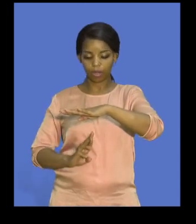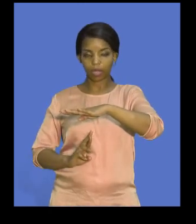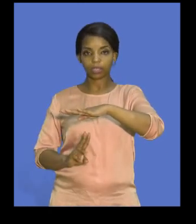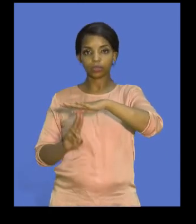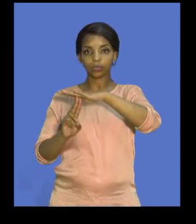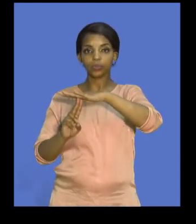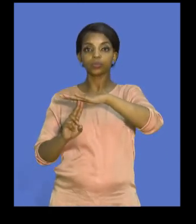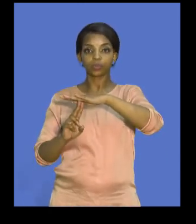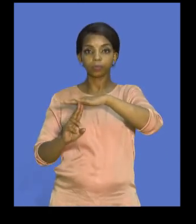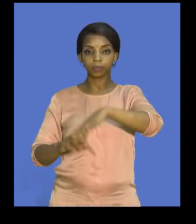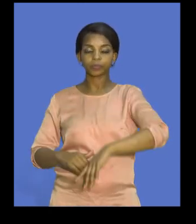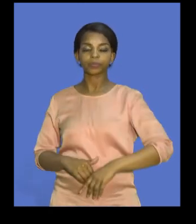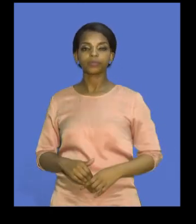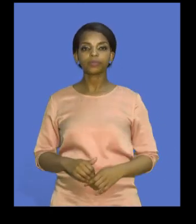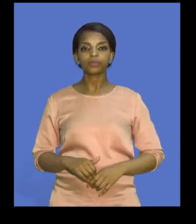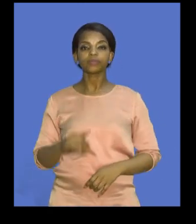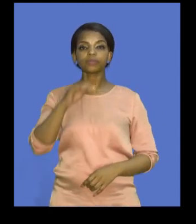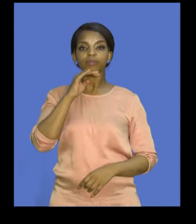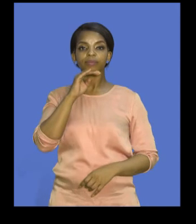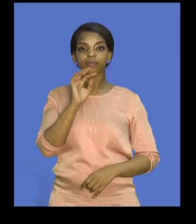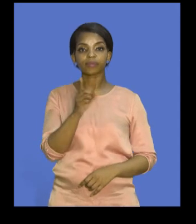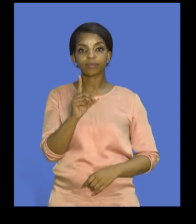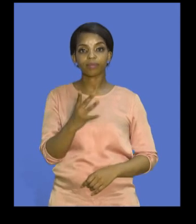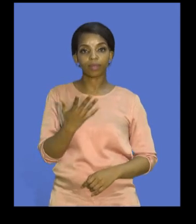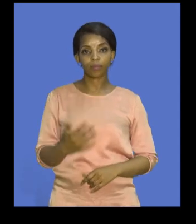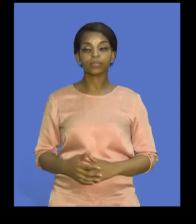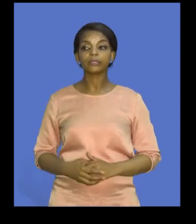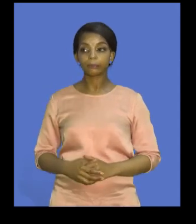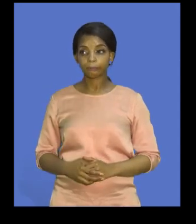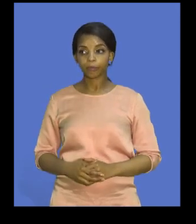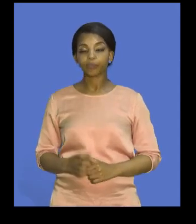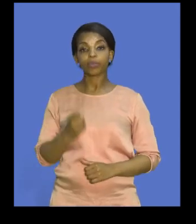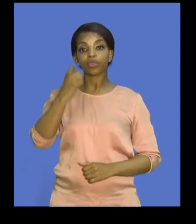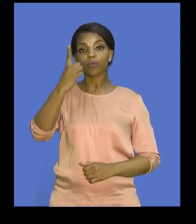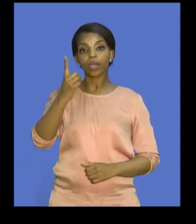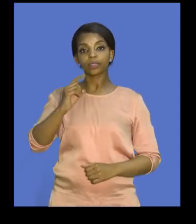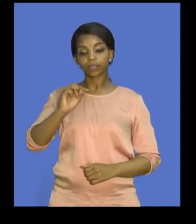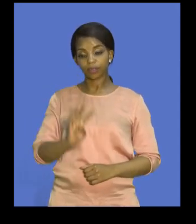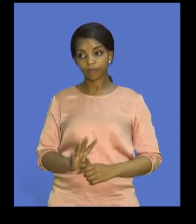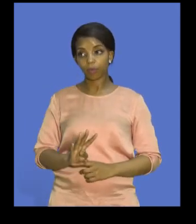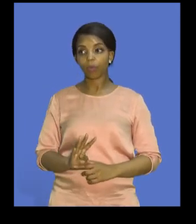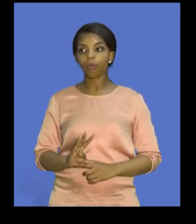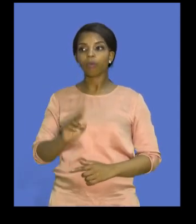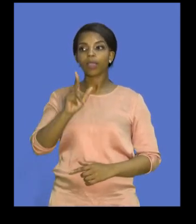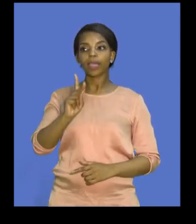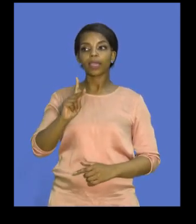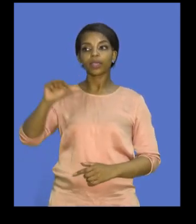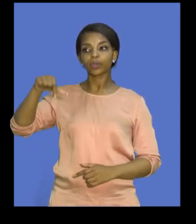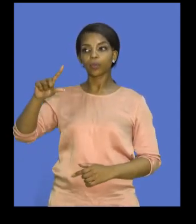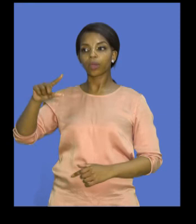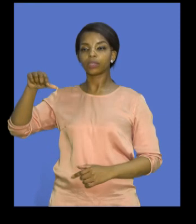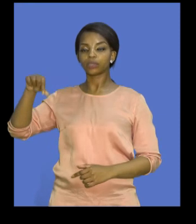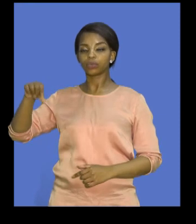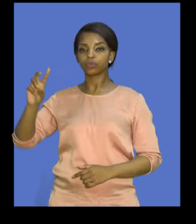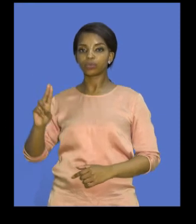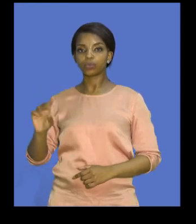like 1 over 4K Q1 Q2 over R squared. So that's our 16. So